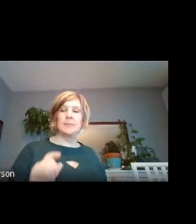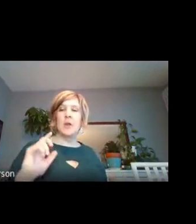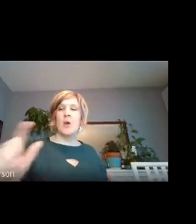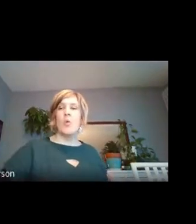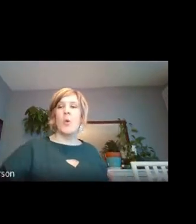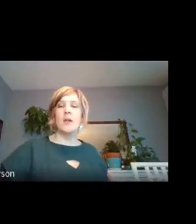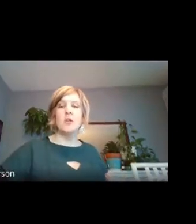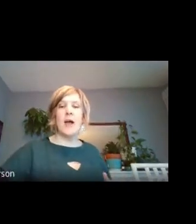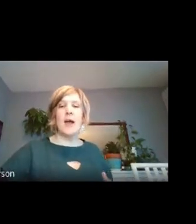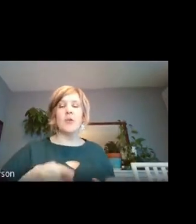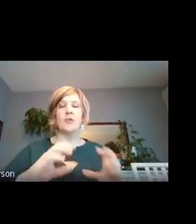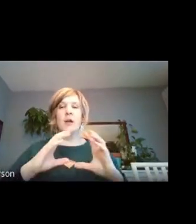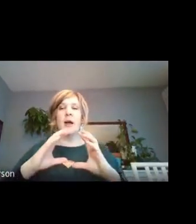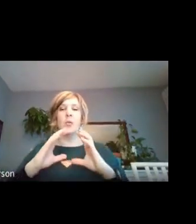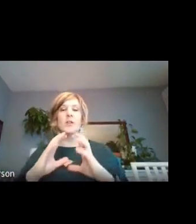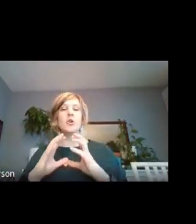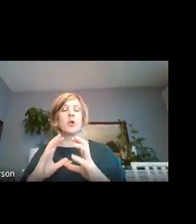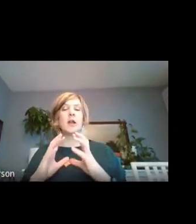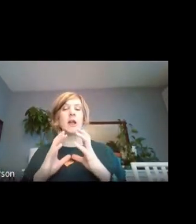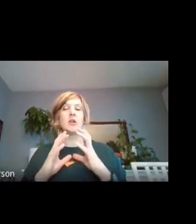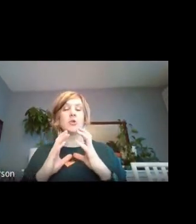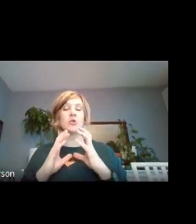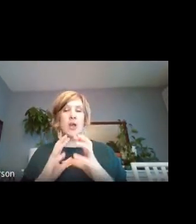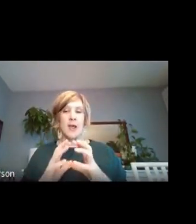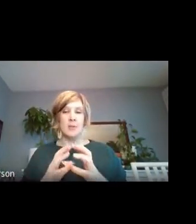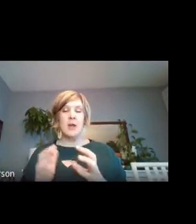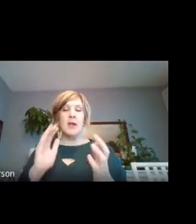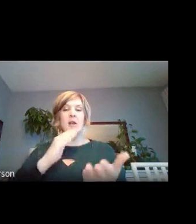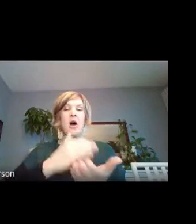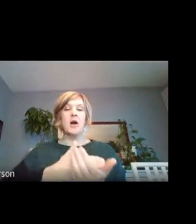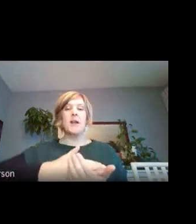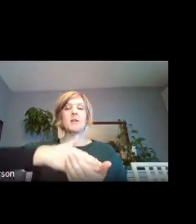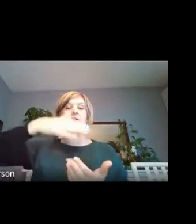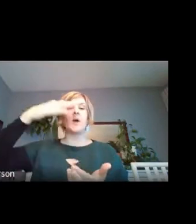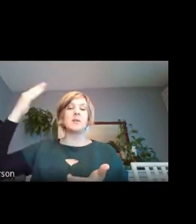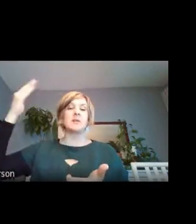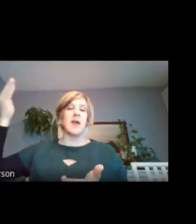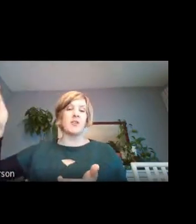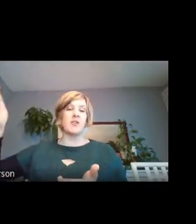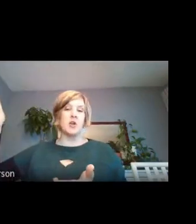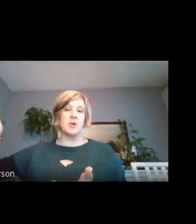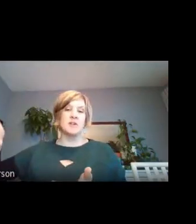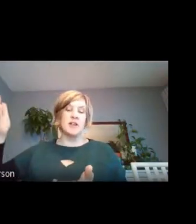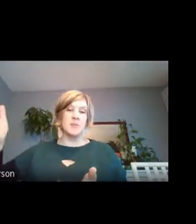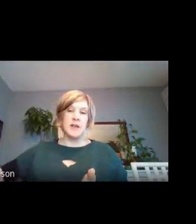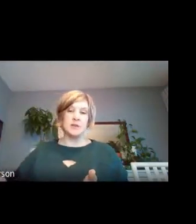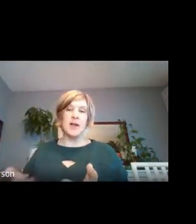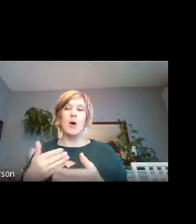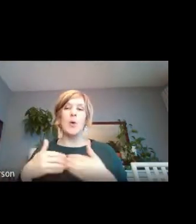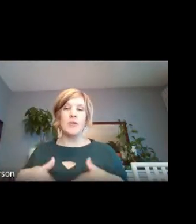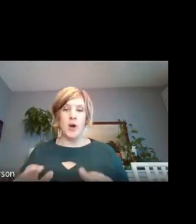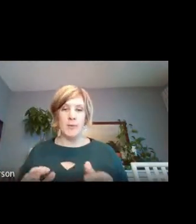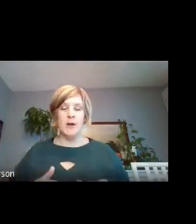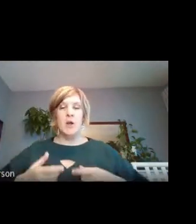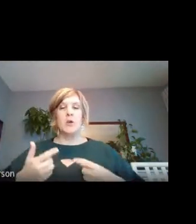when you have uh when you create a new jam it automatically invites it to everybody who is in the meet